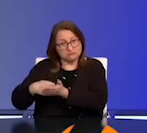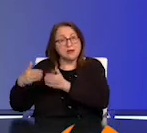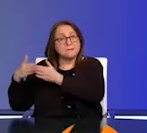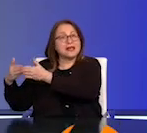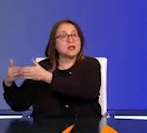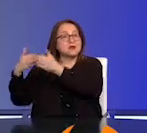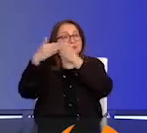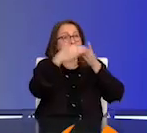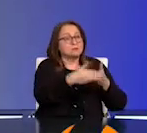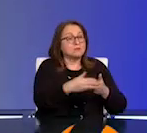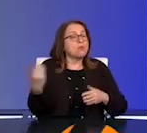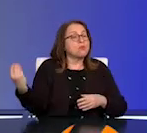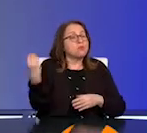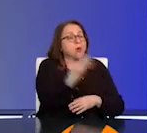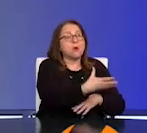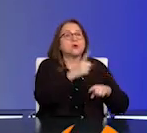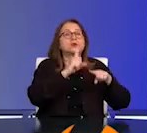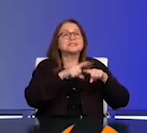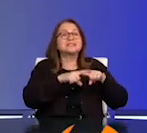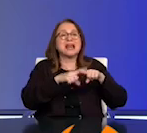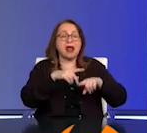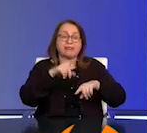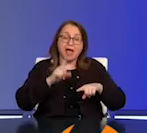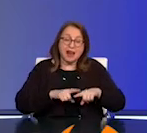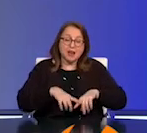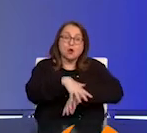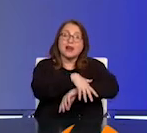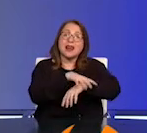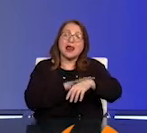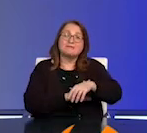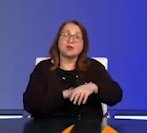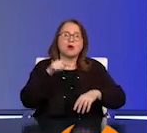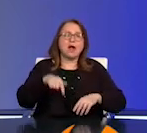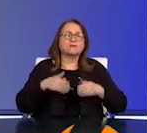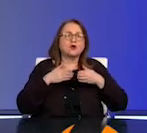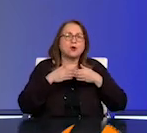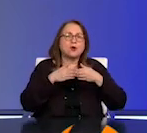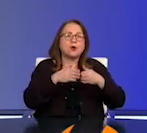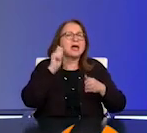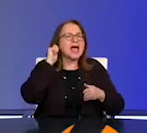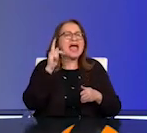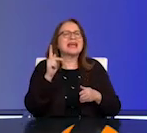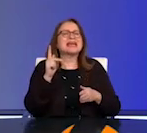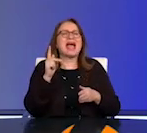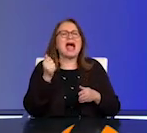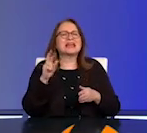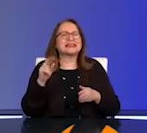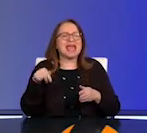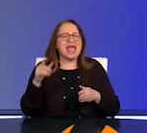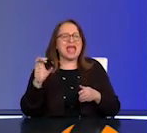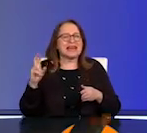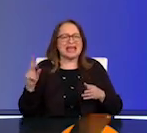the fleet of the revolutionary Hellenic Navy, the Carteria became the first steam-powered